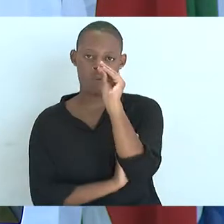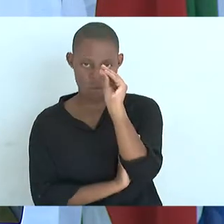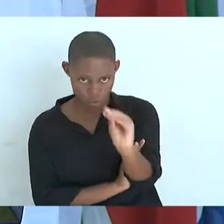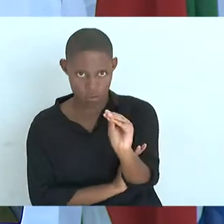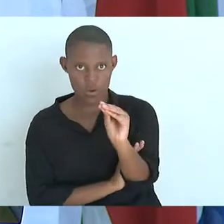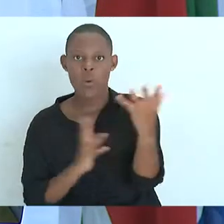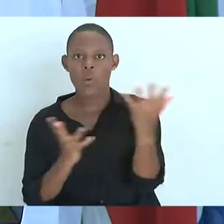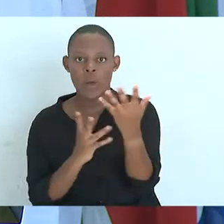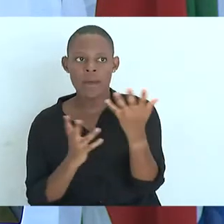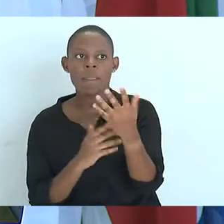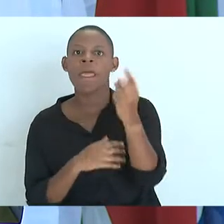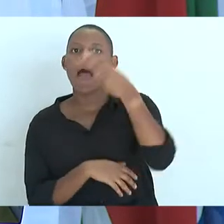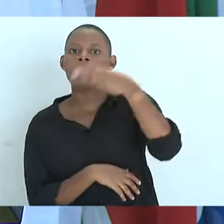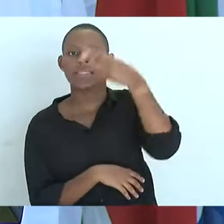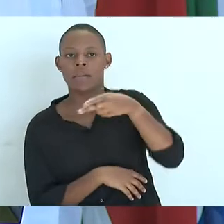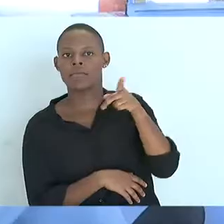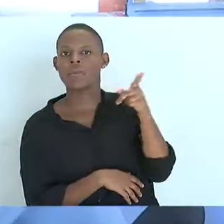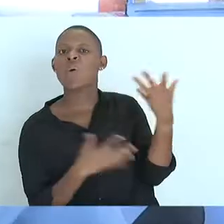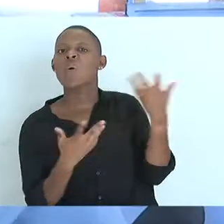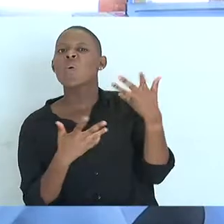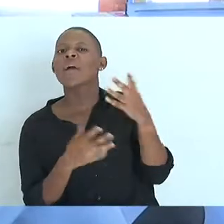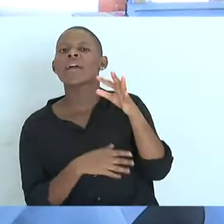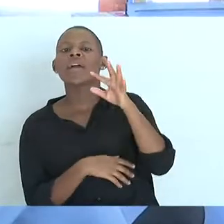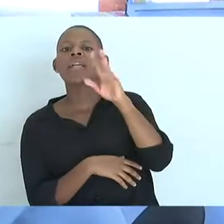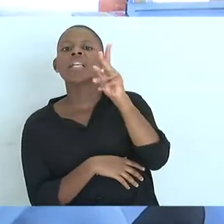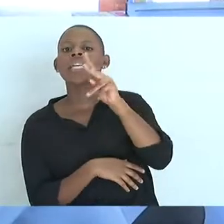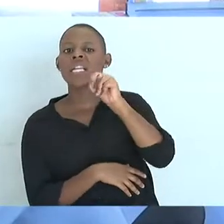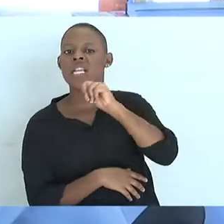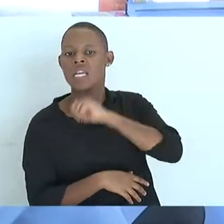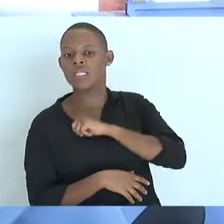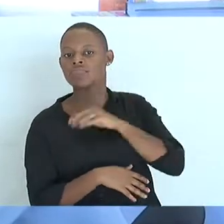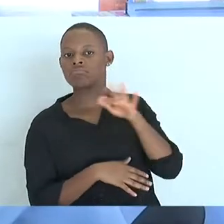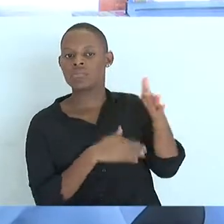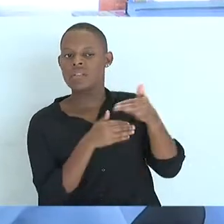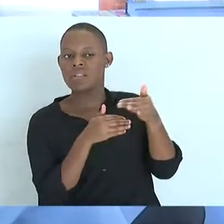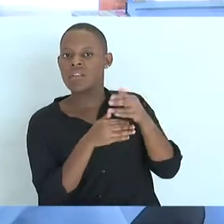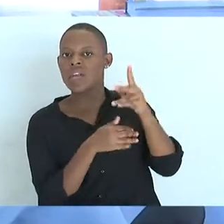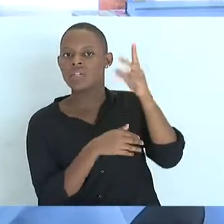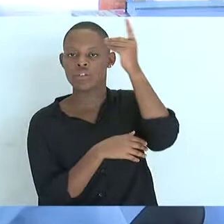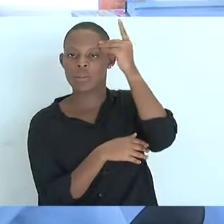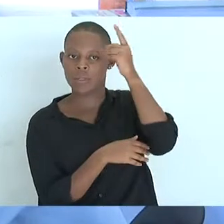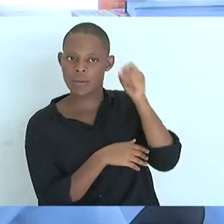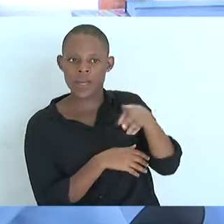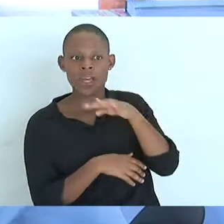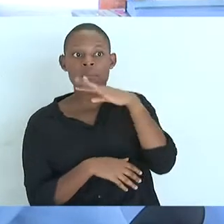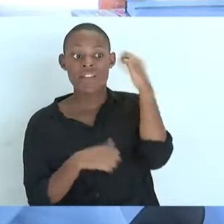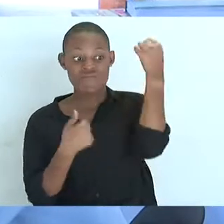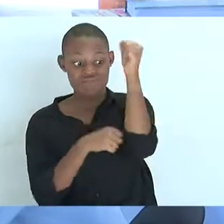Kwindawo eseHammersdale, where there is a factory, a clothing factory,